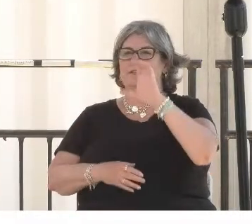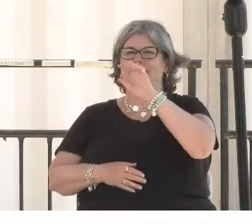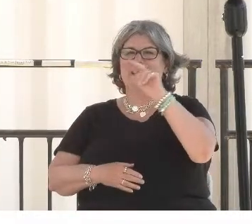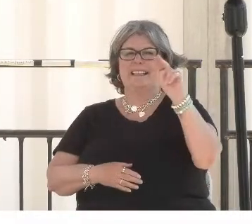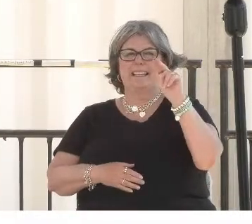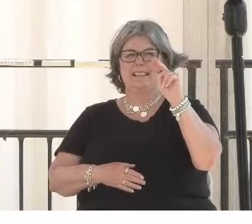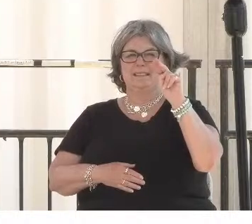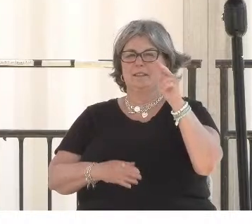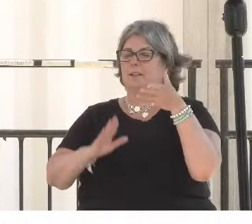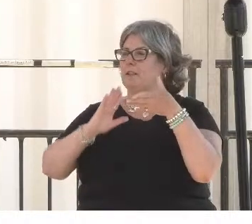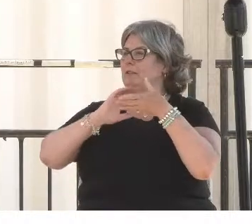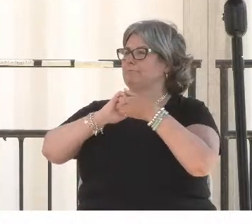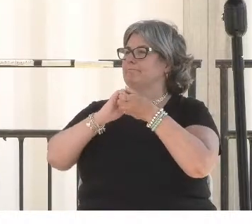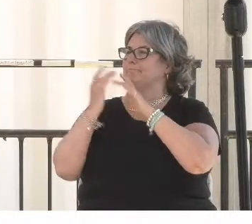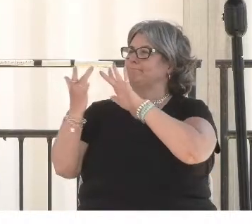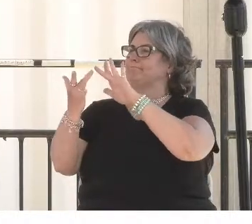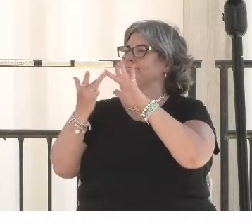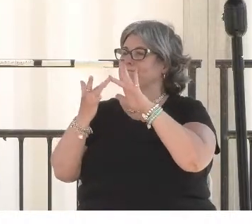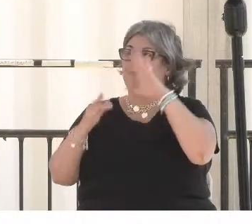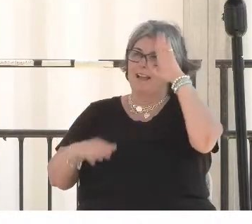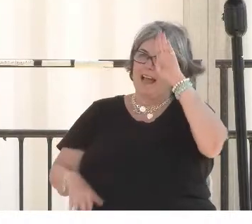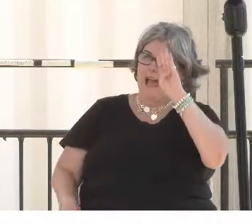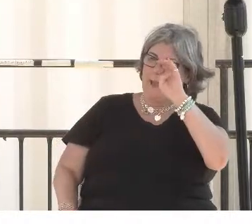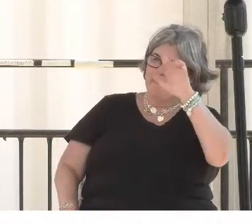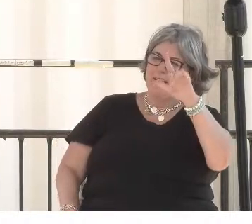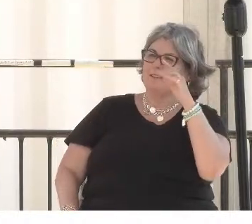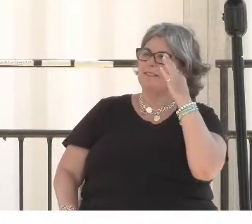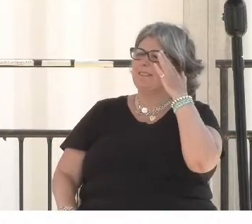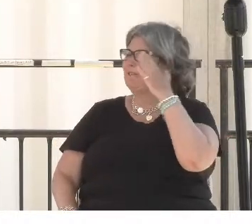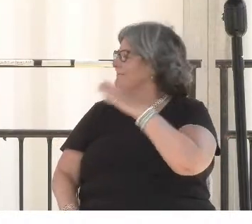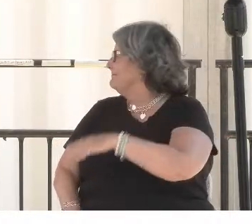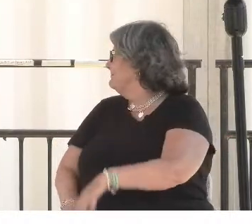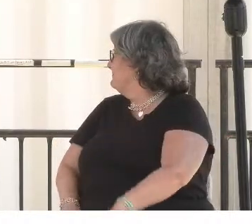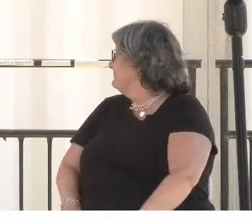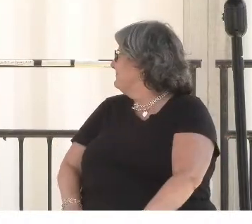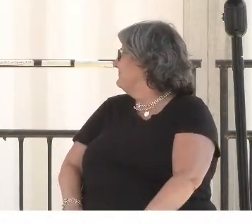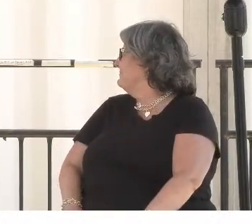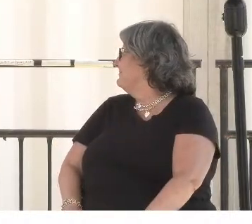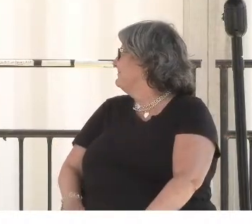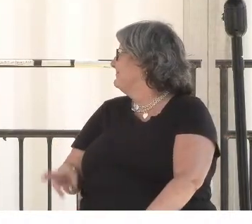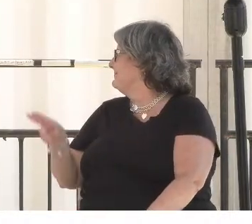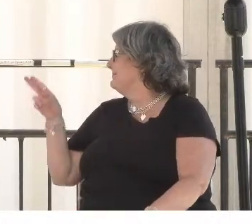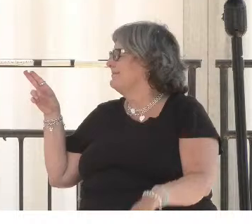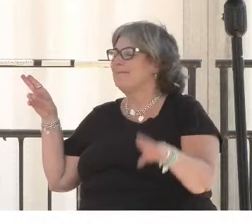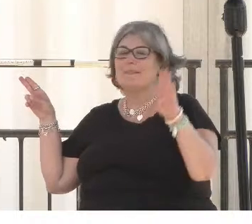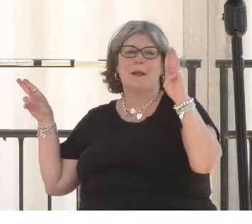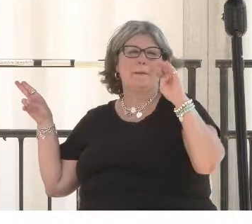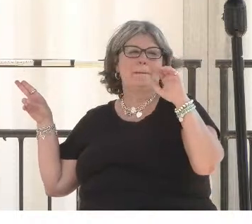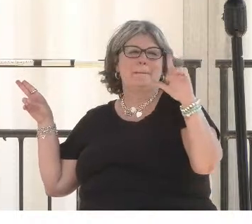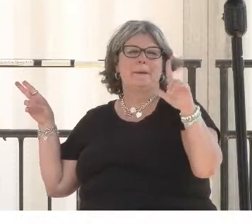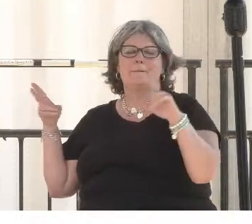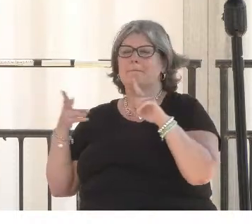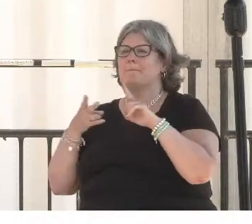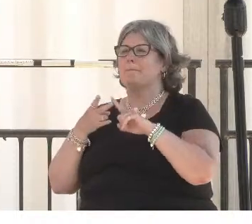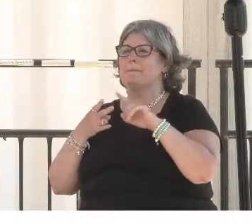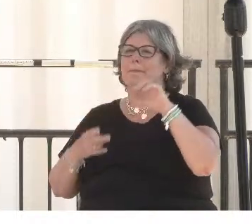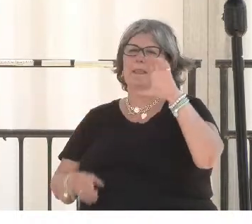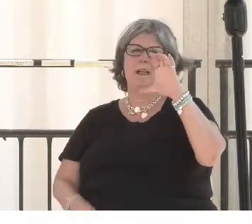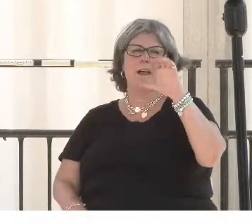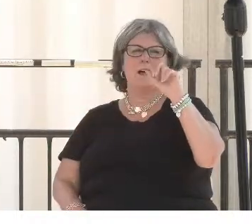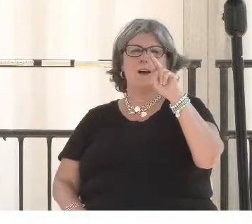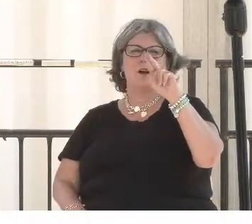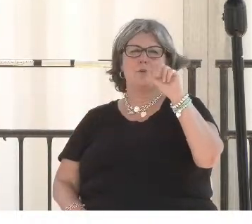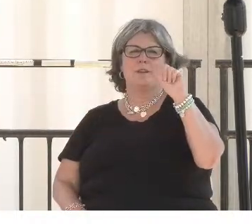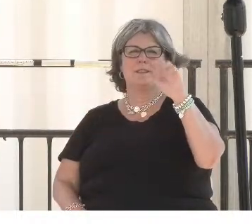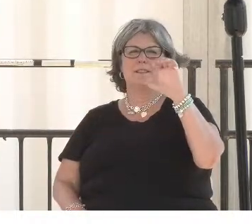CNN. He's joining us virtually. Hey, Bill. Hello. We also have Karissa